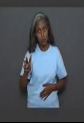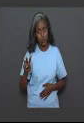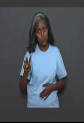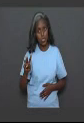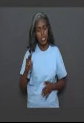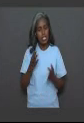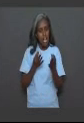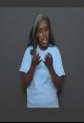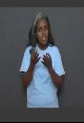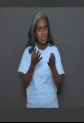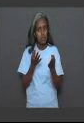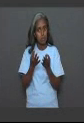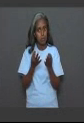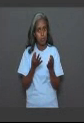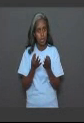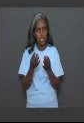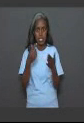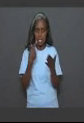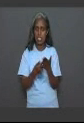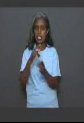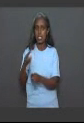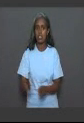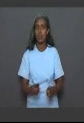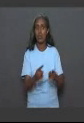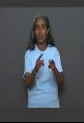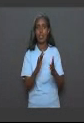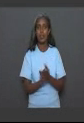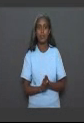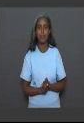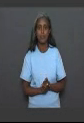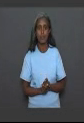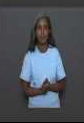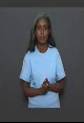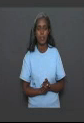Z2 is expressed this way.